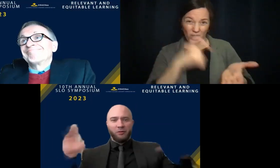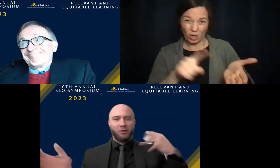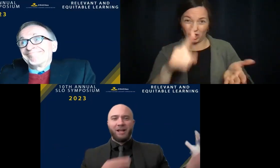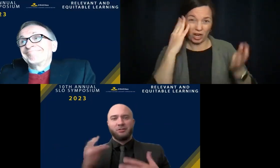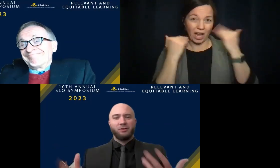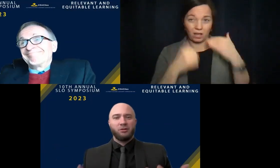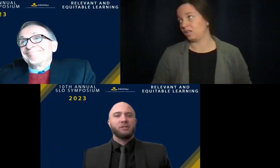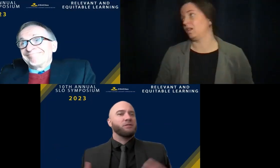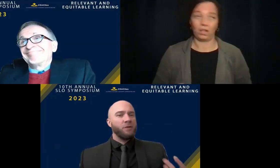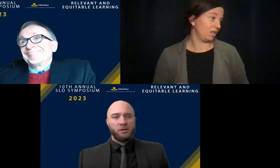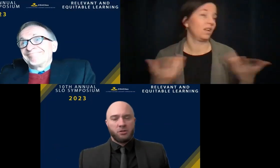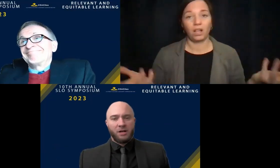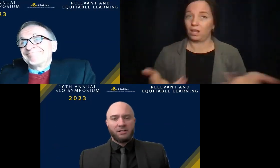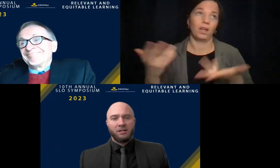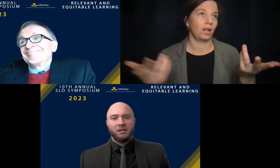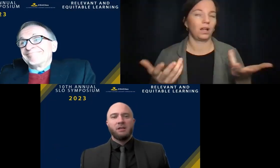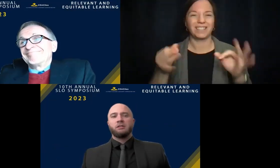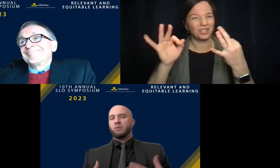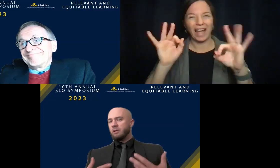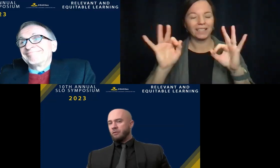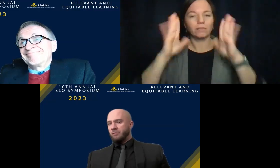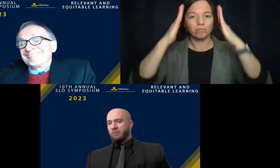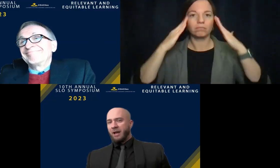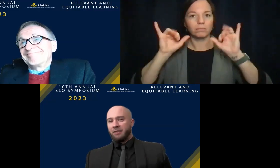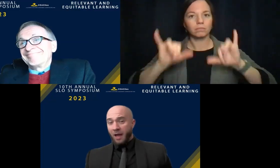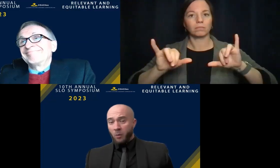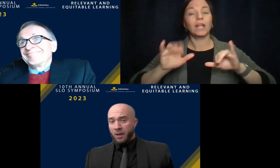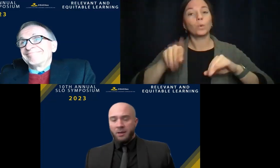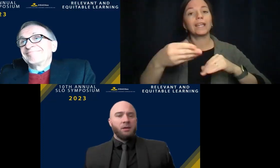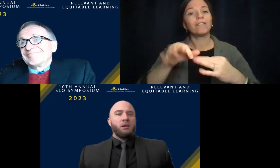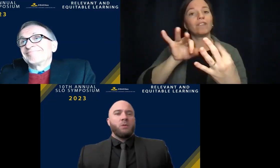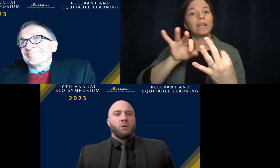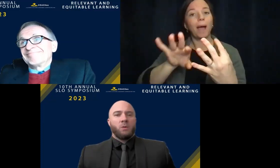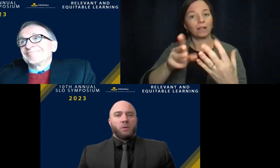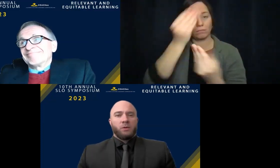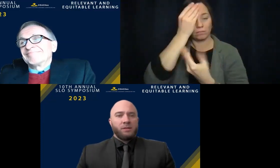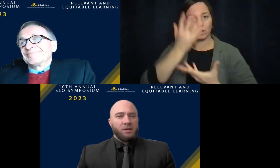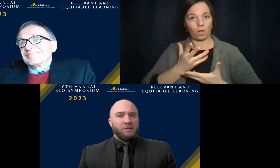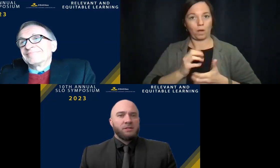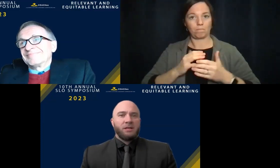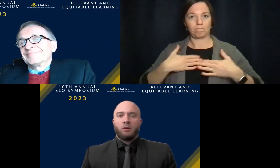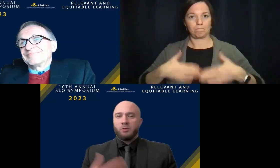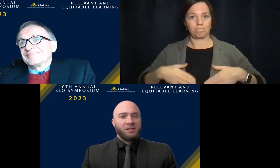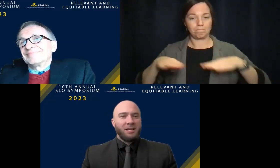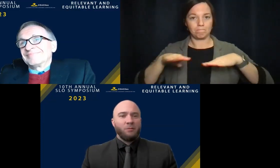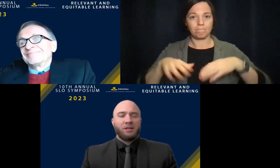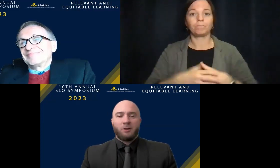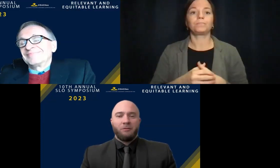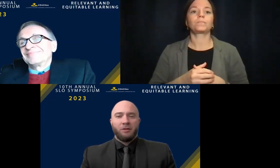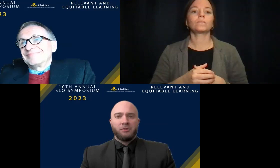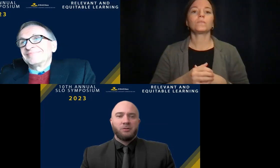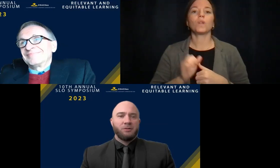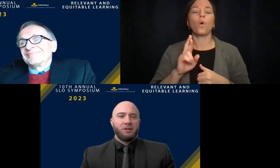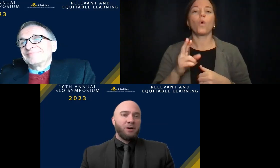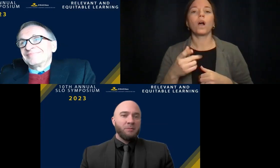hey, you're moving your hands around too much. It's very distracting. So we give you feedback that way. Or you can even say, you know, you say what they